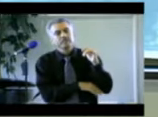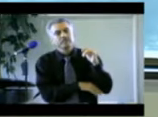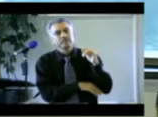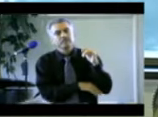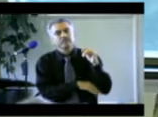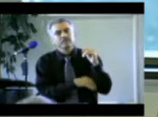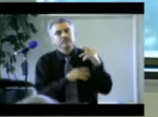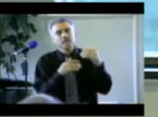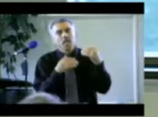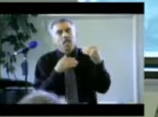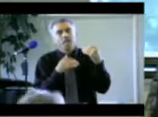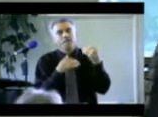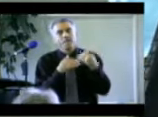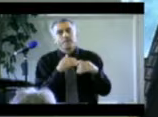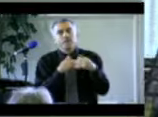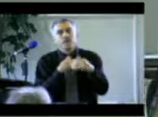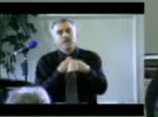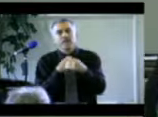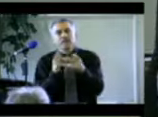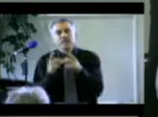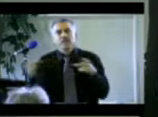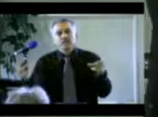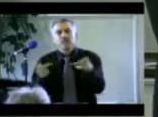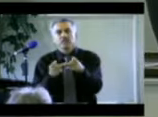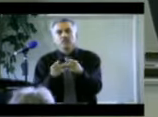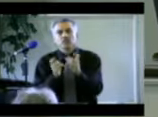Breadbasket of the world. Absolutely.